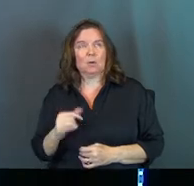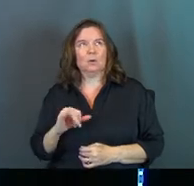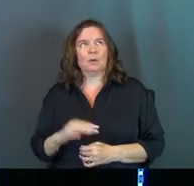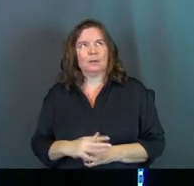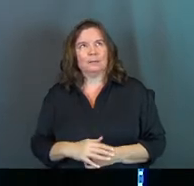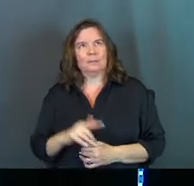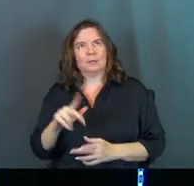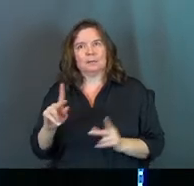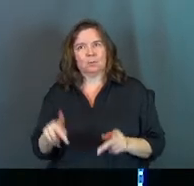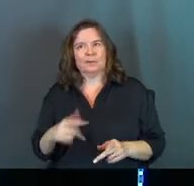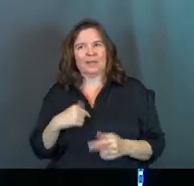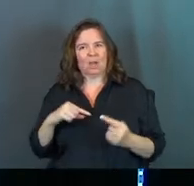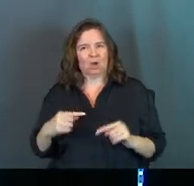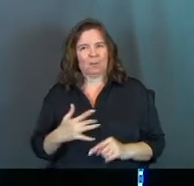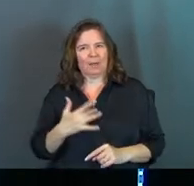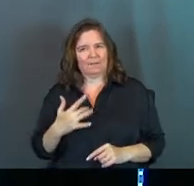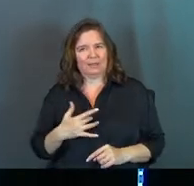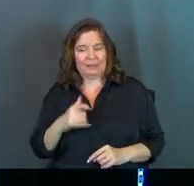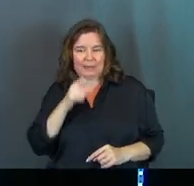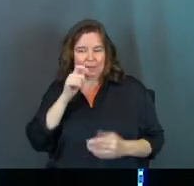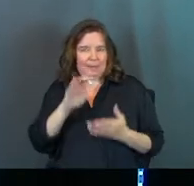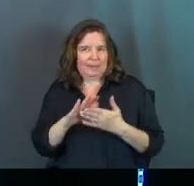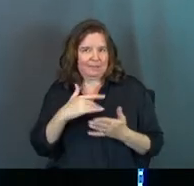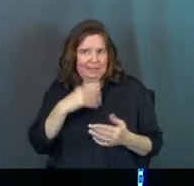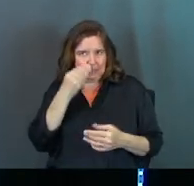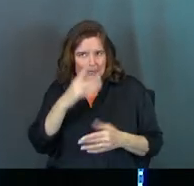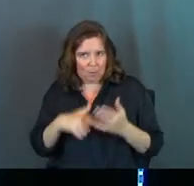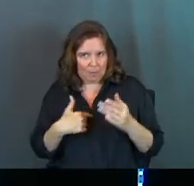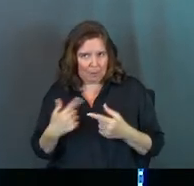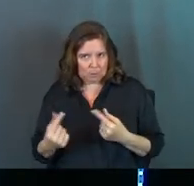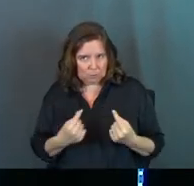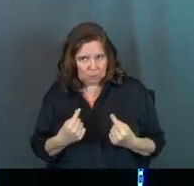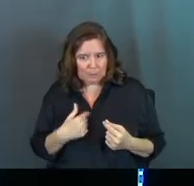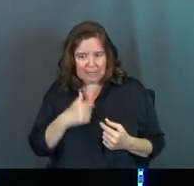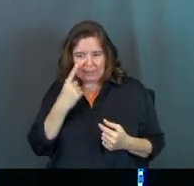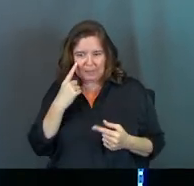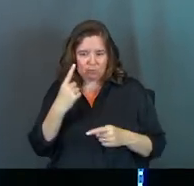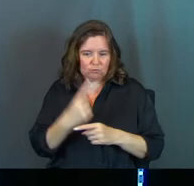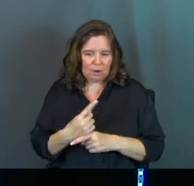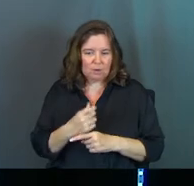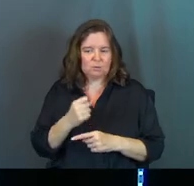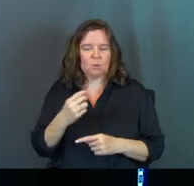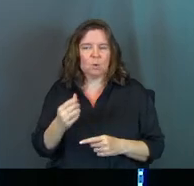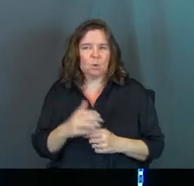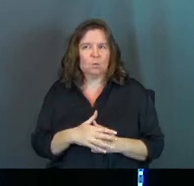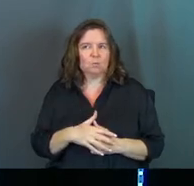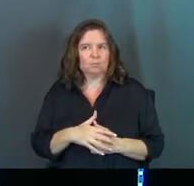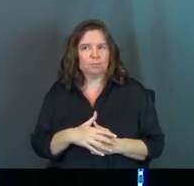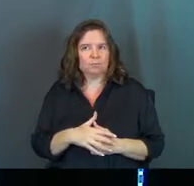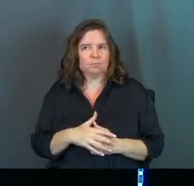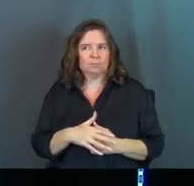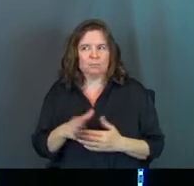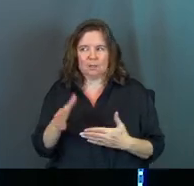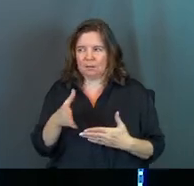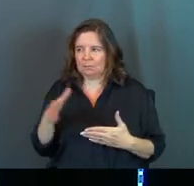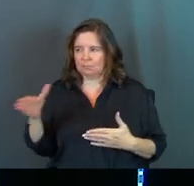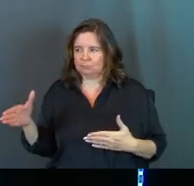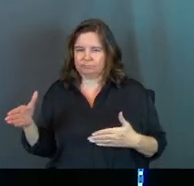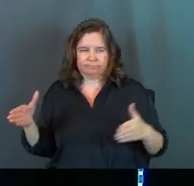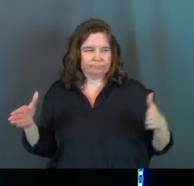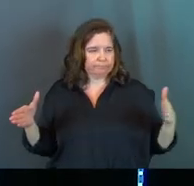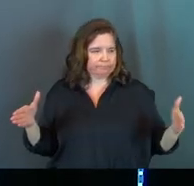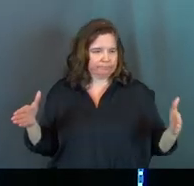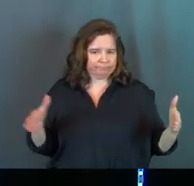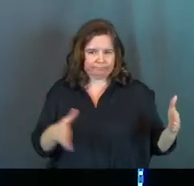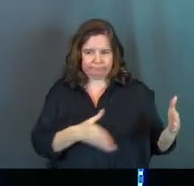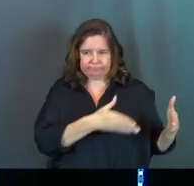of go, okay, well this person, they kind of hurt my feelings because they said they didn't believe in me. They didn't care about what I was going to do. They didn't think it was right. So far left, place some boundaries.